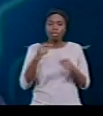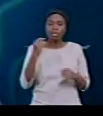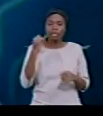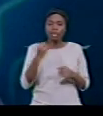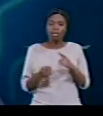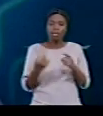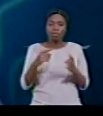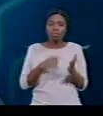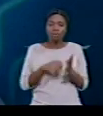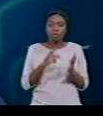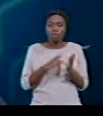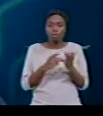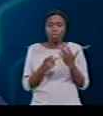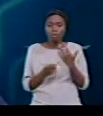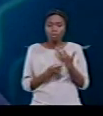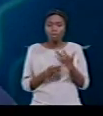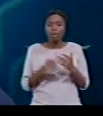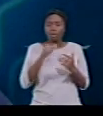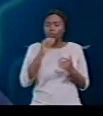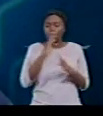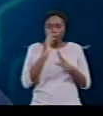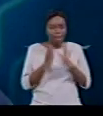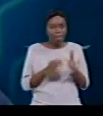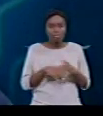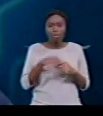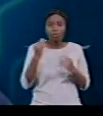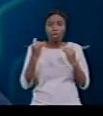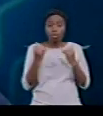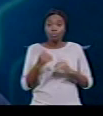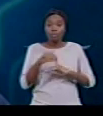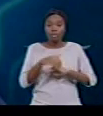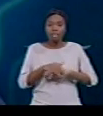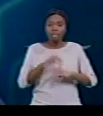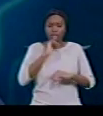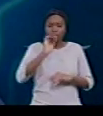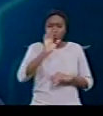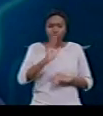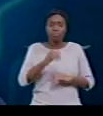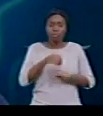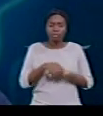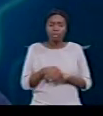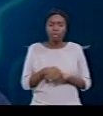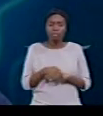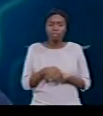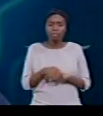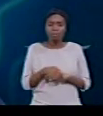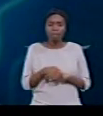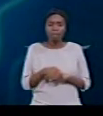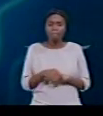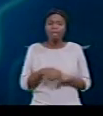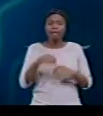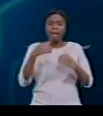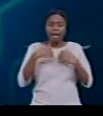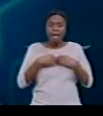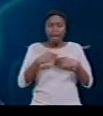left out. Tonight is the night. Have faith in